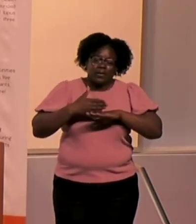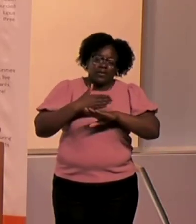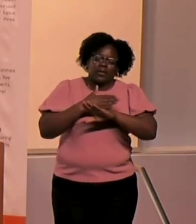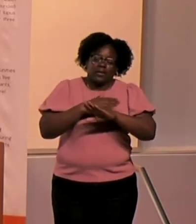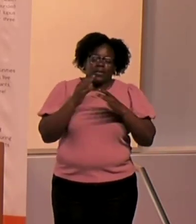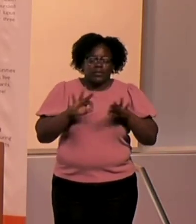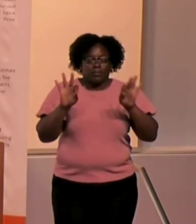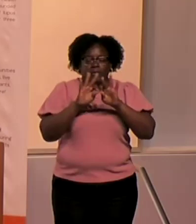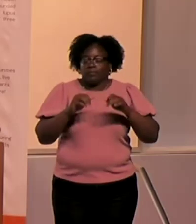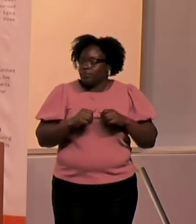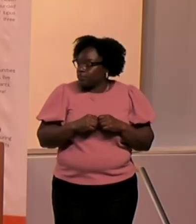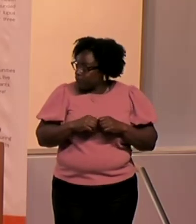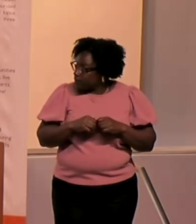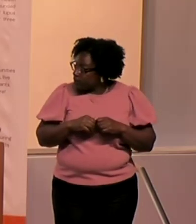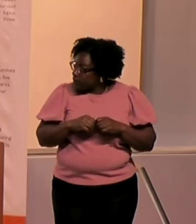immensely important.